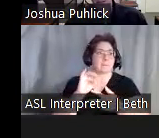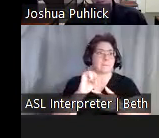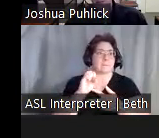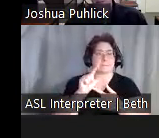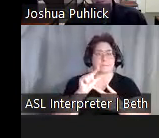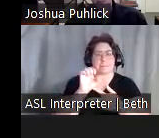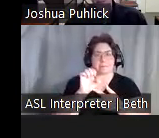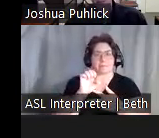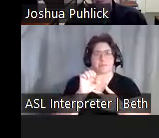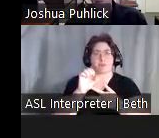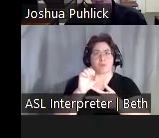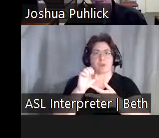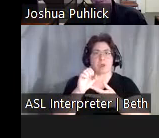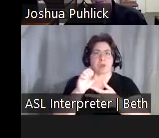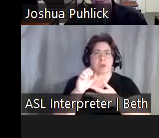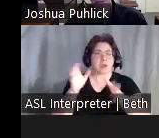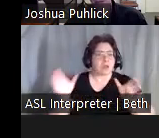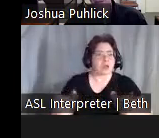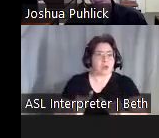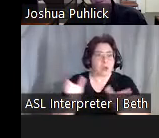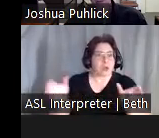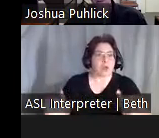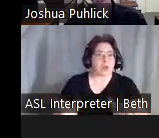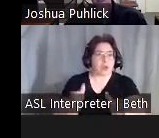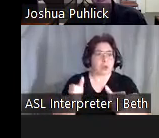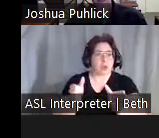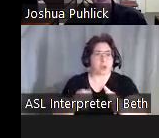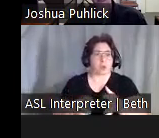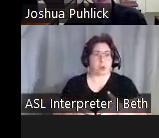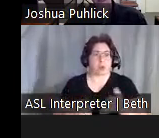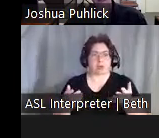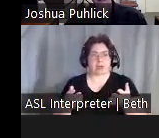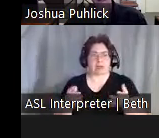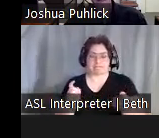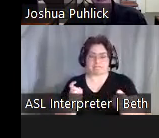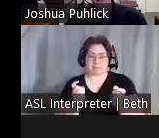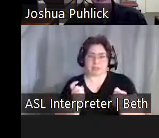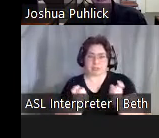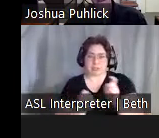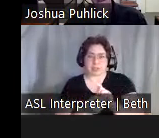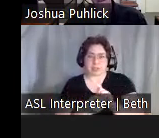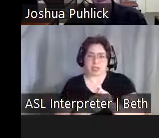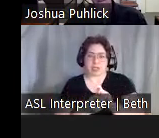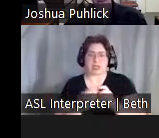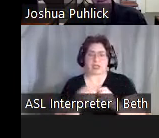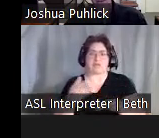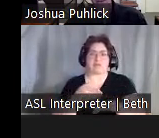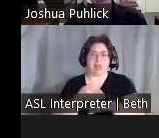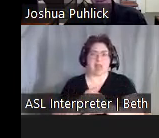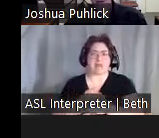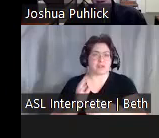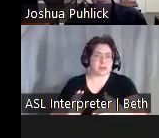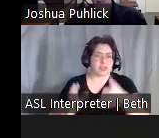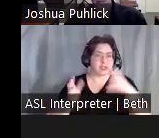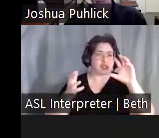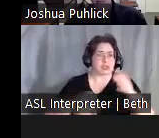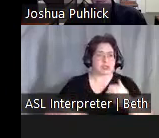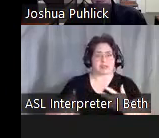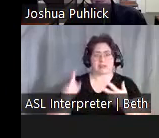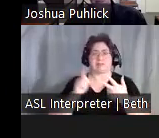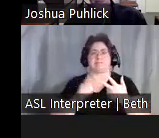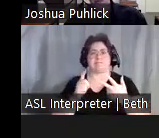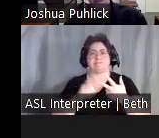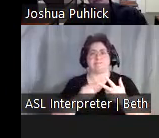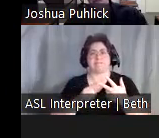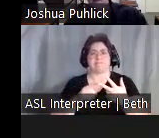the system to bounce back after disturbance. And then transition, actions that accommodate